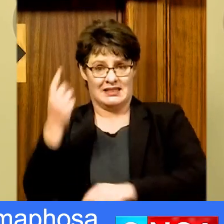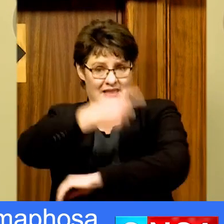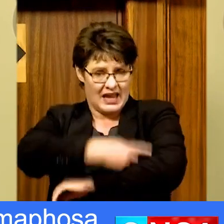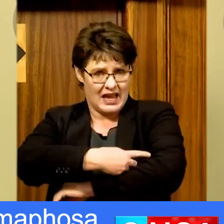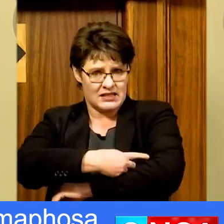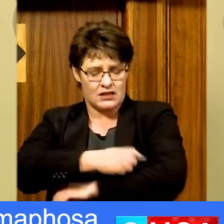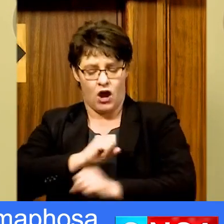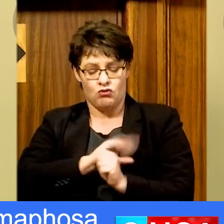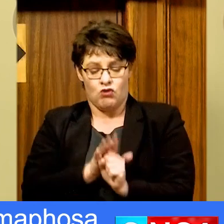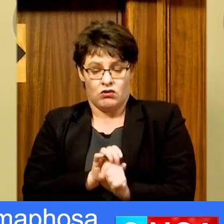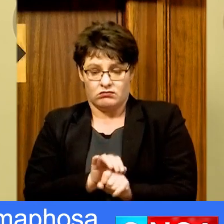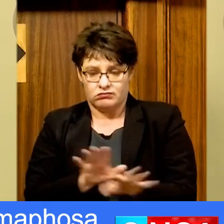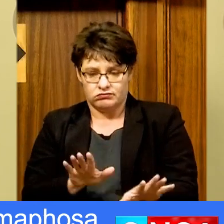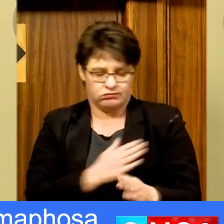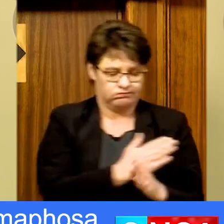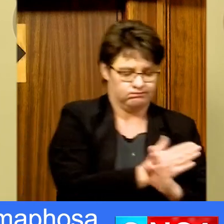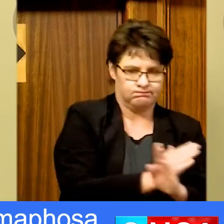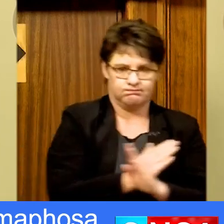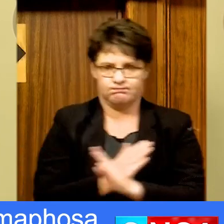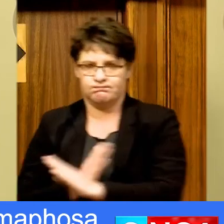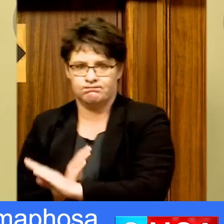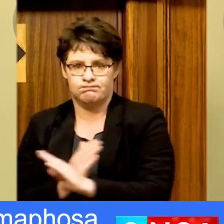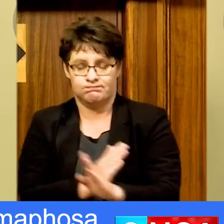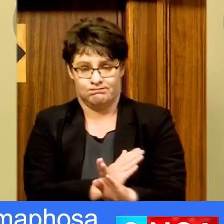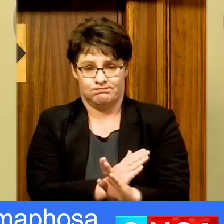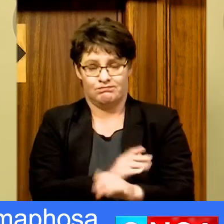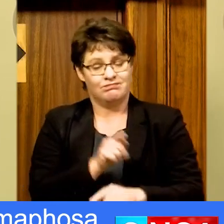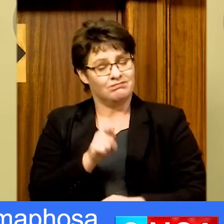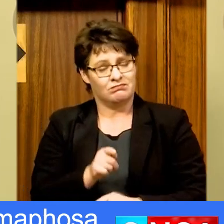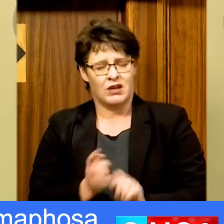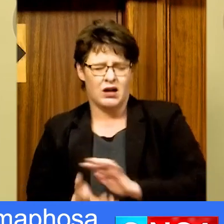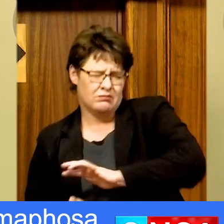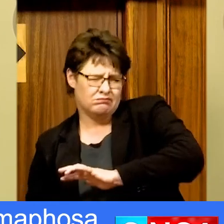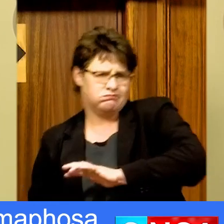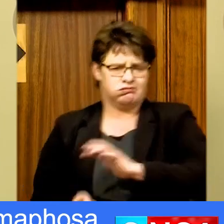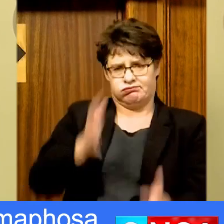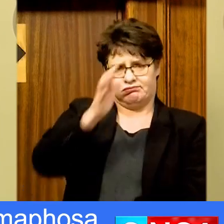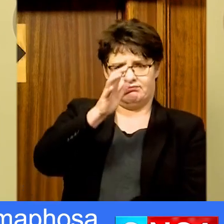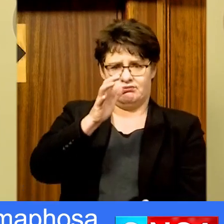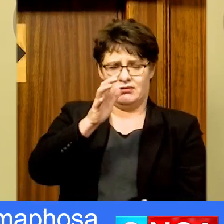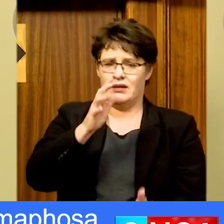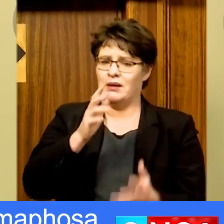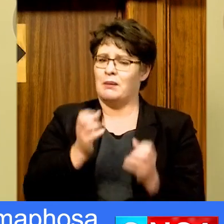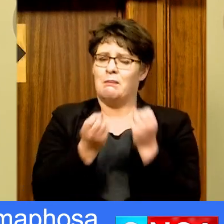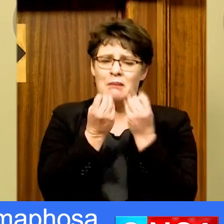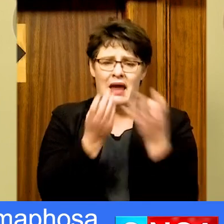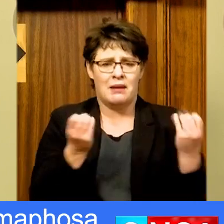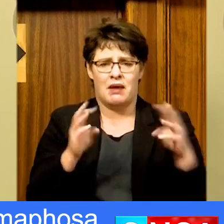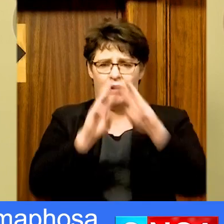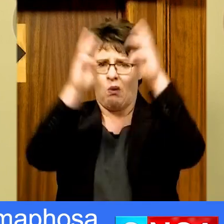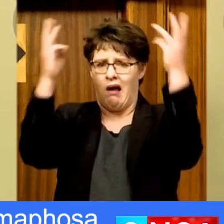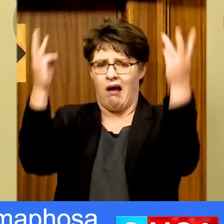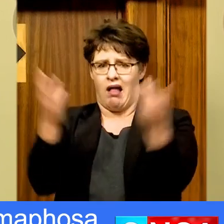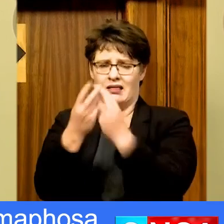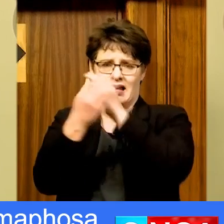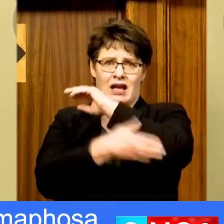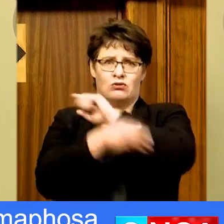the spread of a virus that is causing devastation in many countries around the